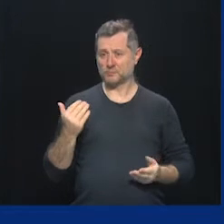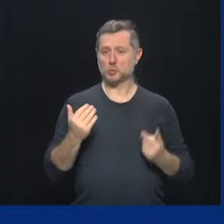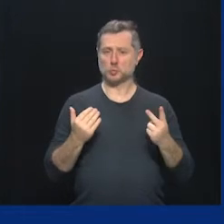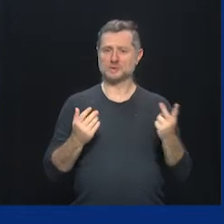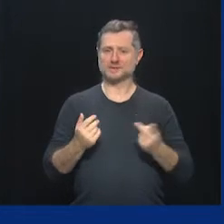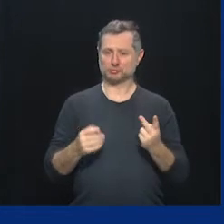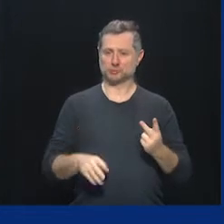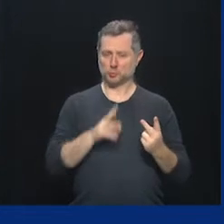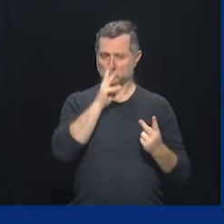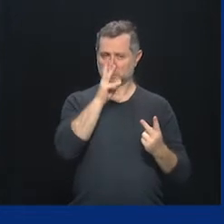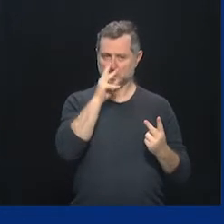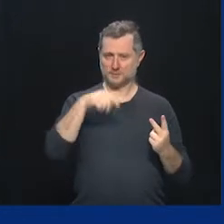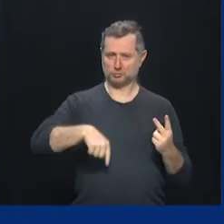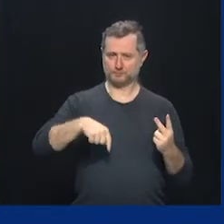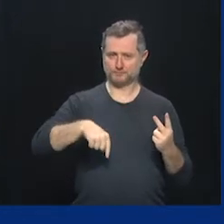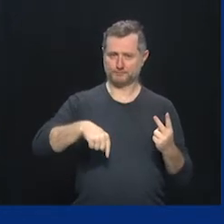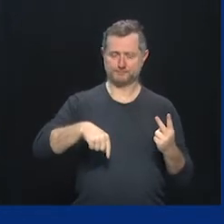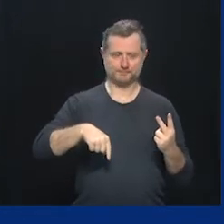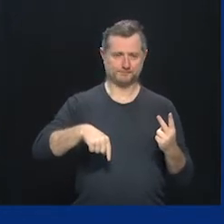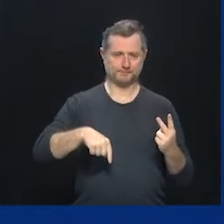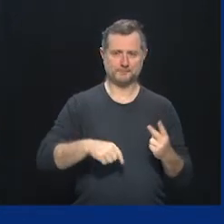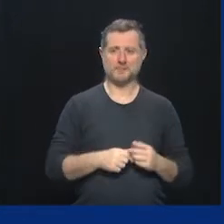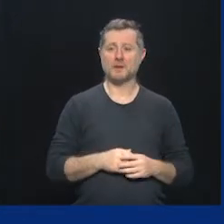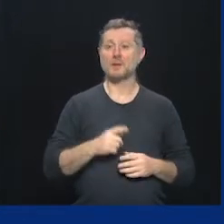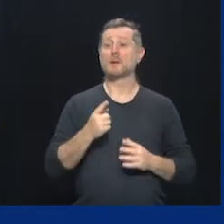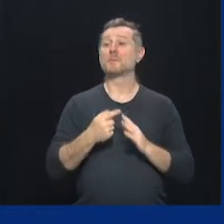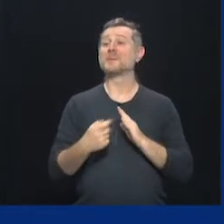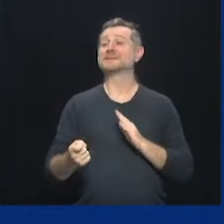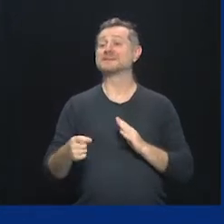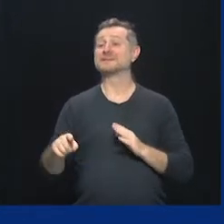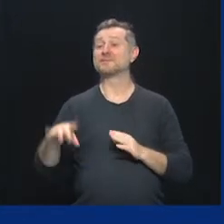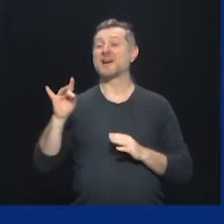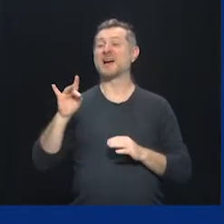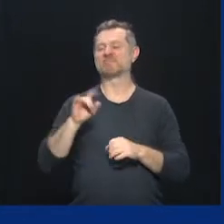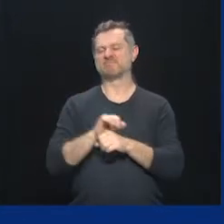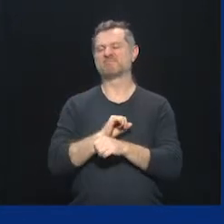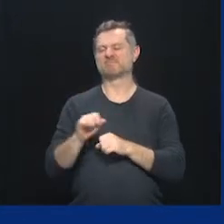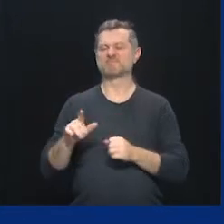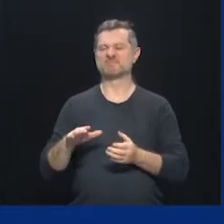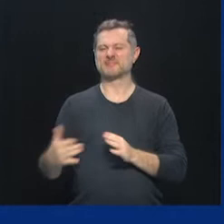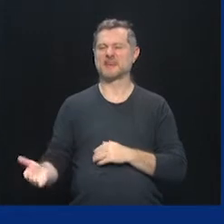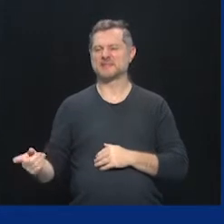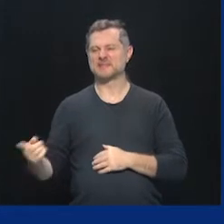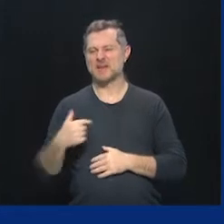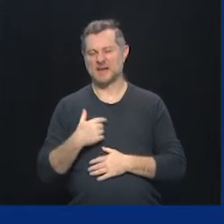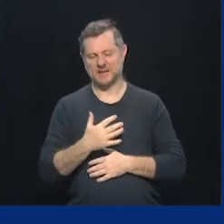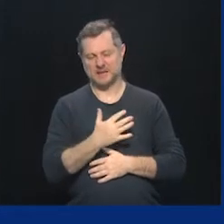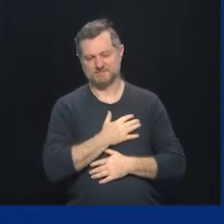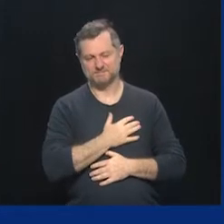Westchester, and there was an individual missing who's now been confirmed dead. And again,